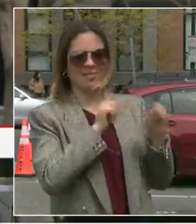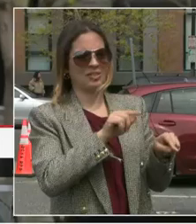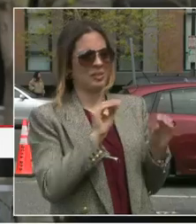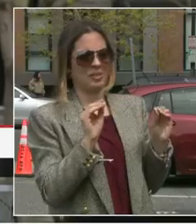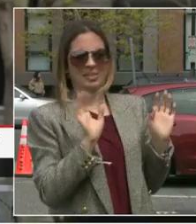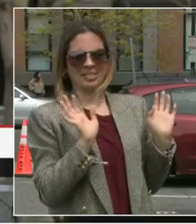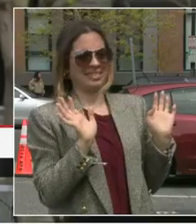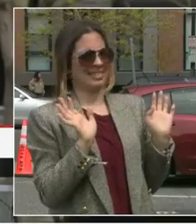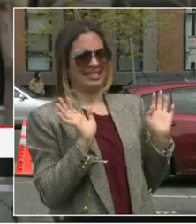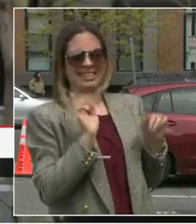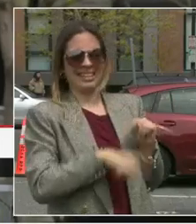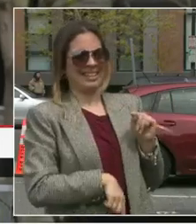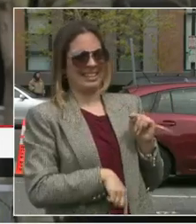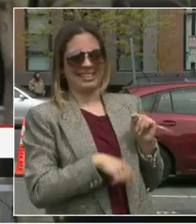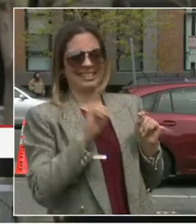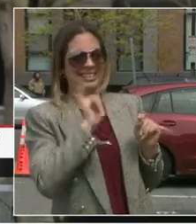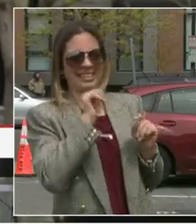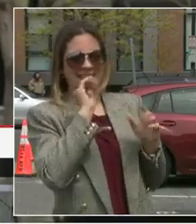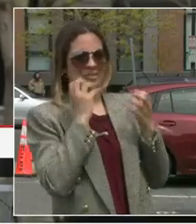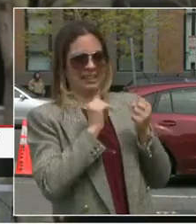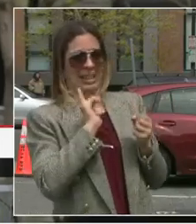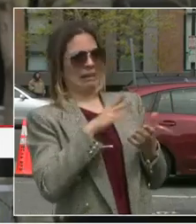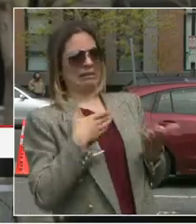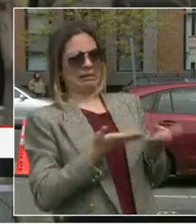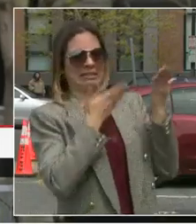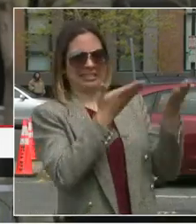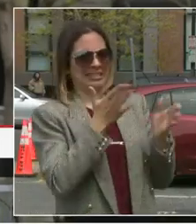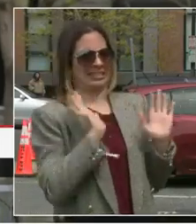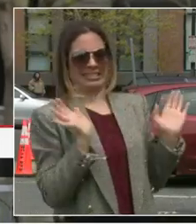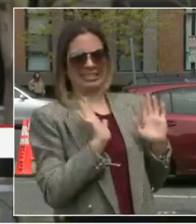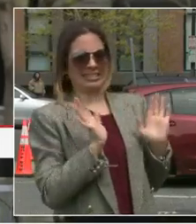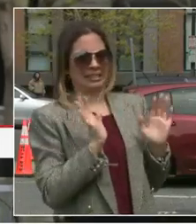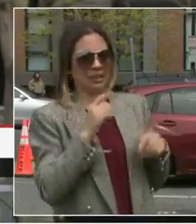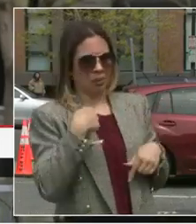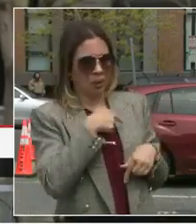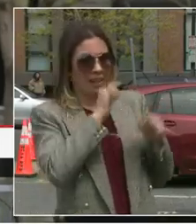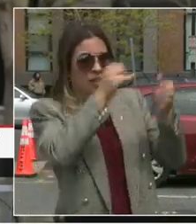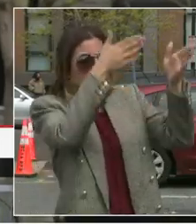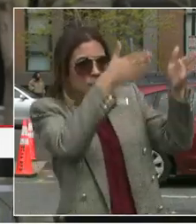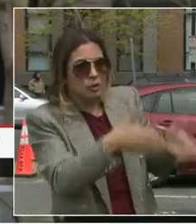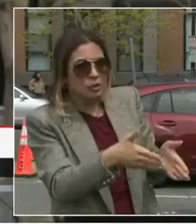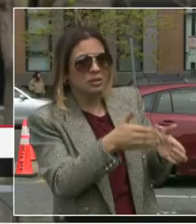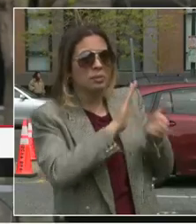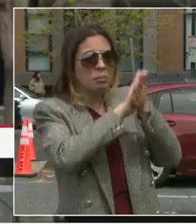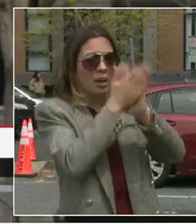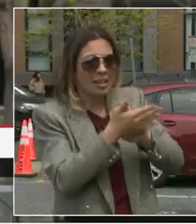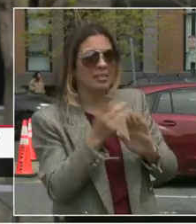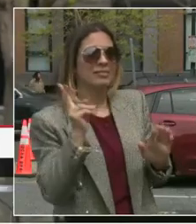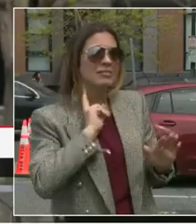our values suggest that every person who has been